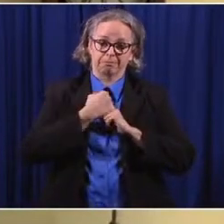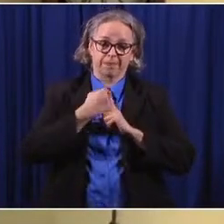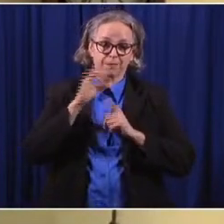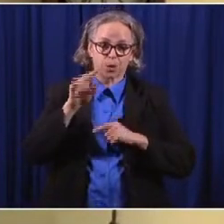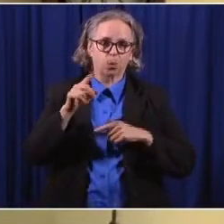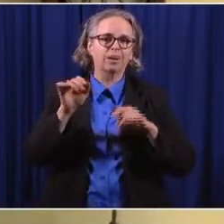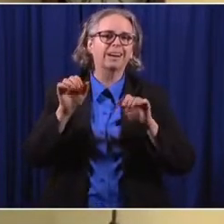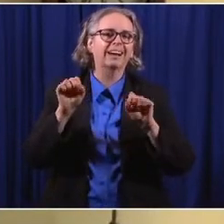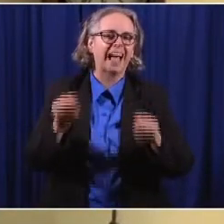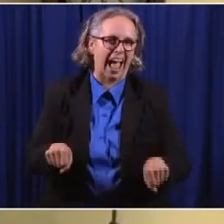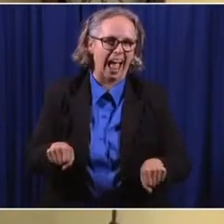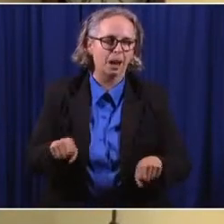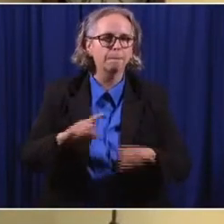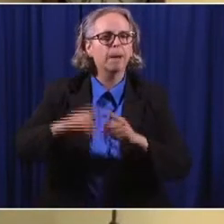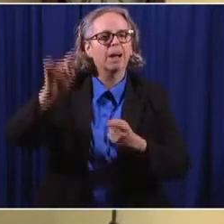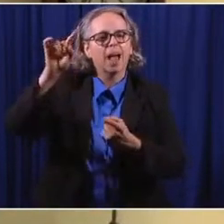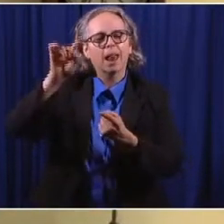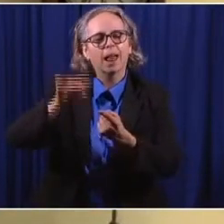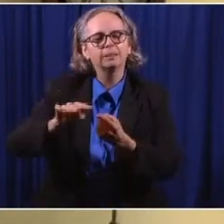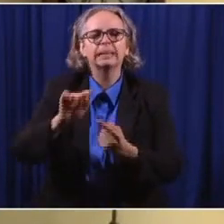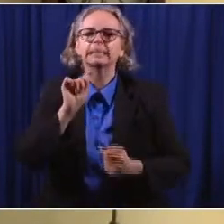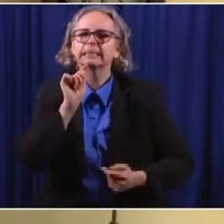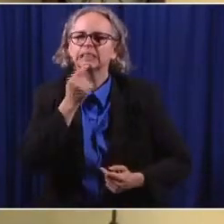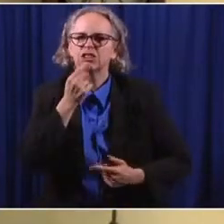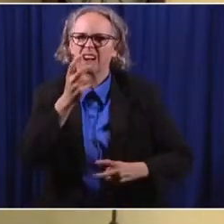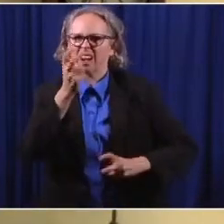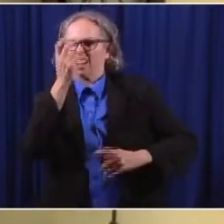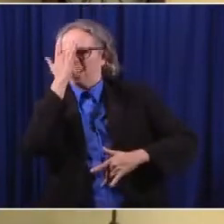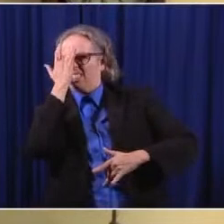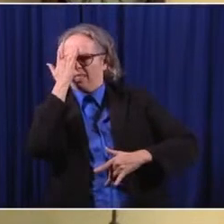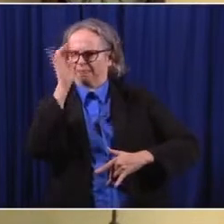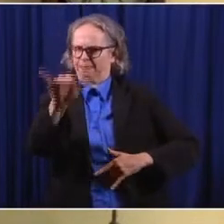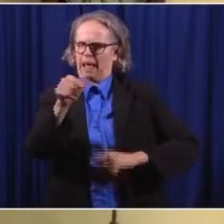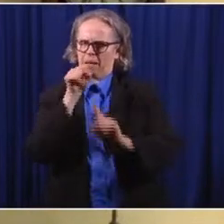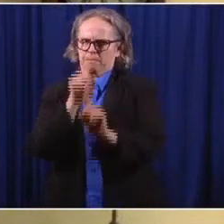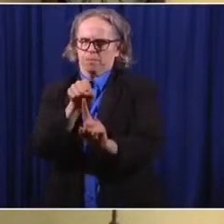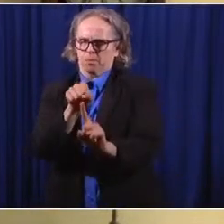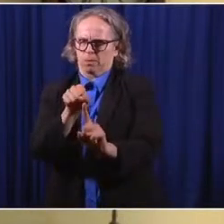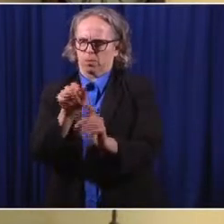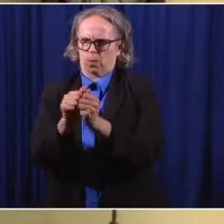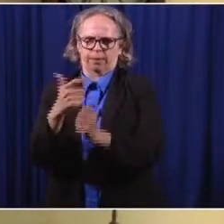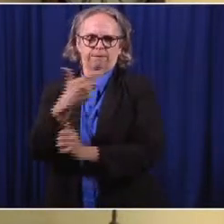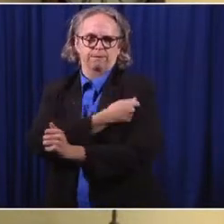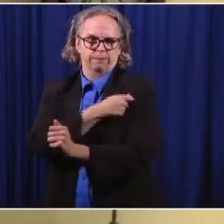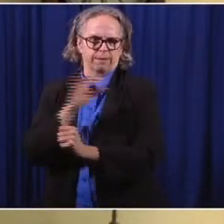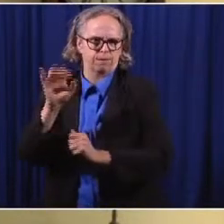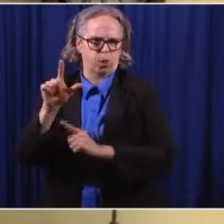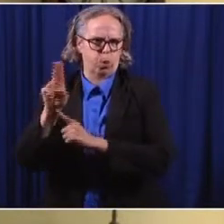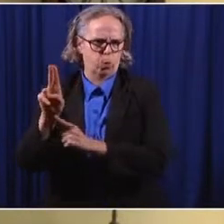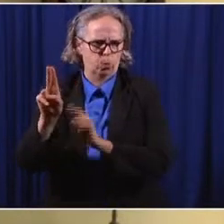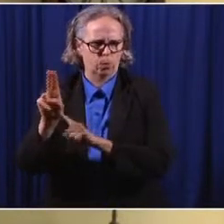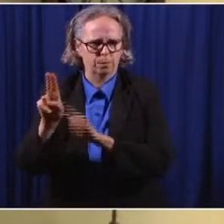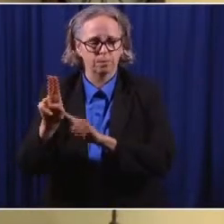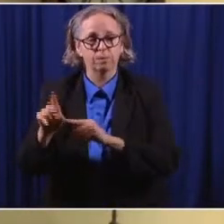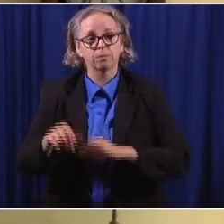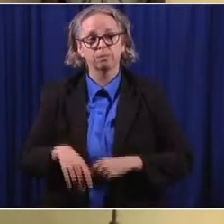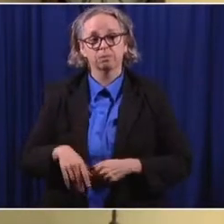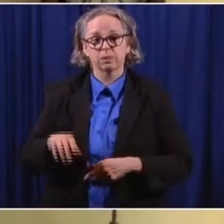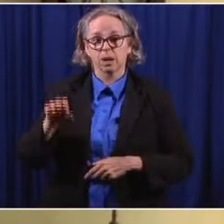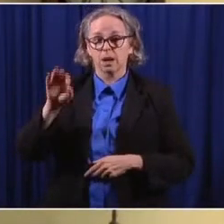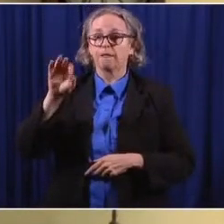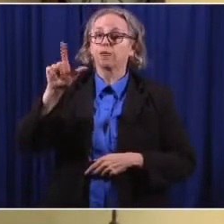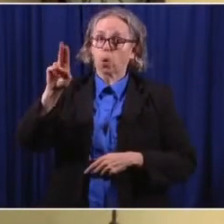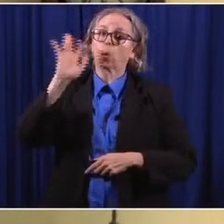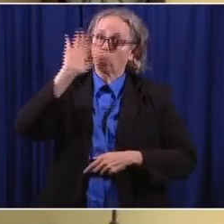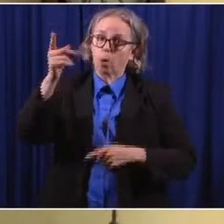other thing that's going on, and we don't know how it's going to play out, but it's, you know, it's something to wonder